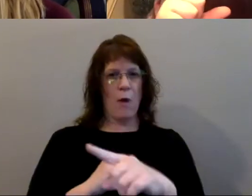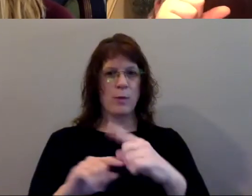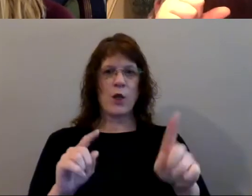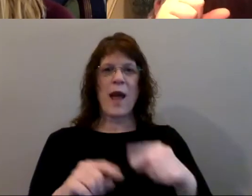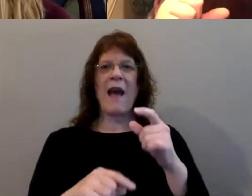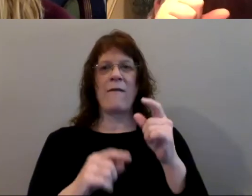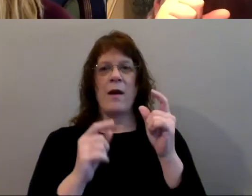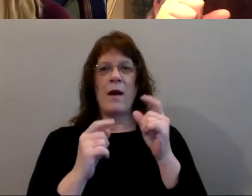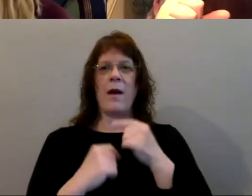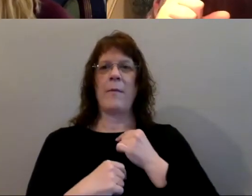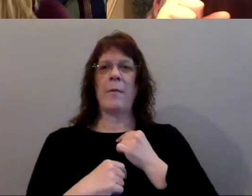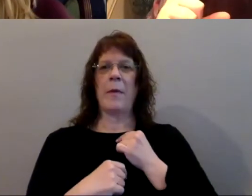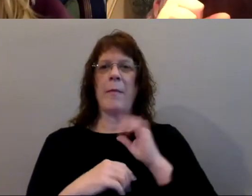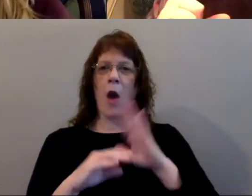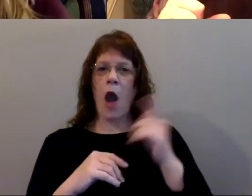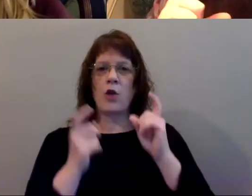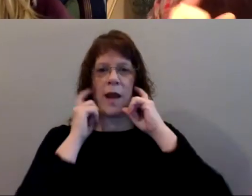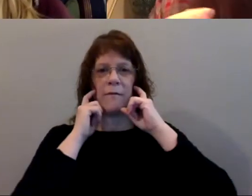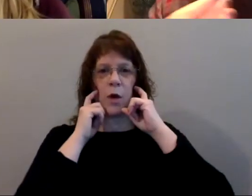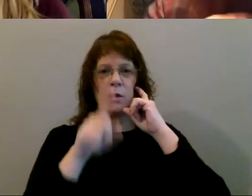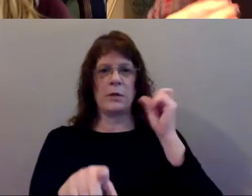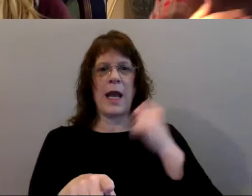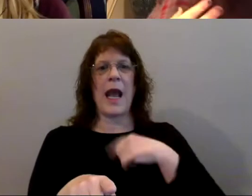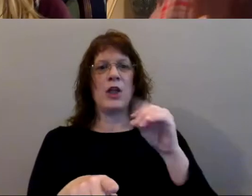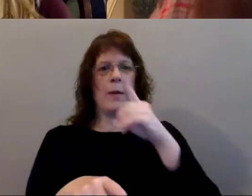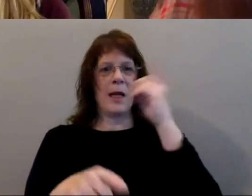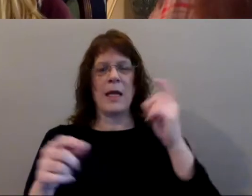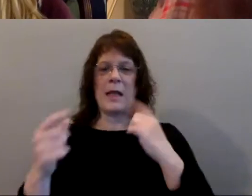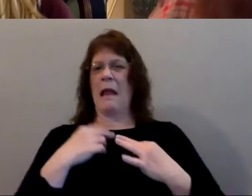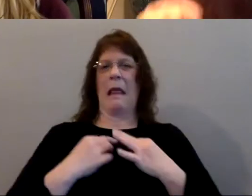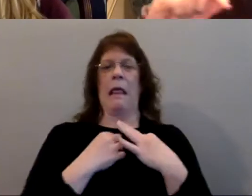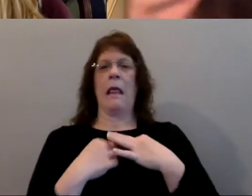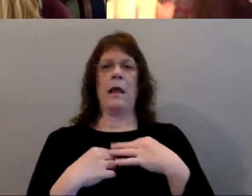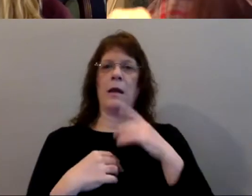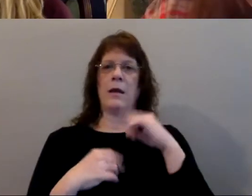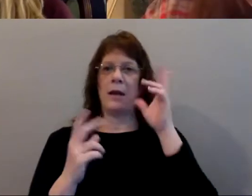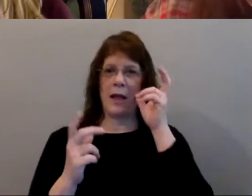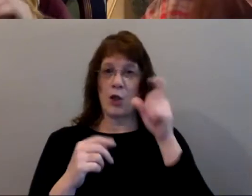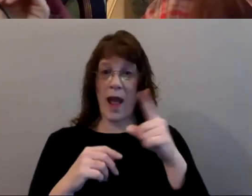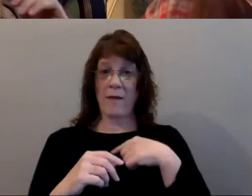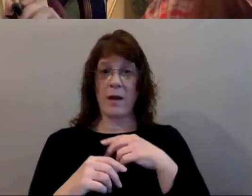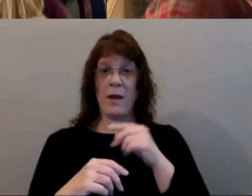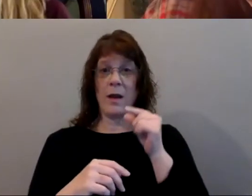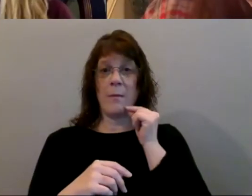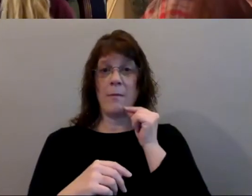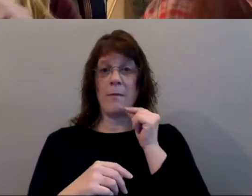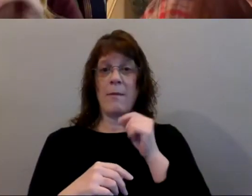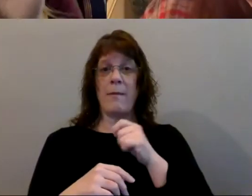your headphones? I do. I think it's like kind of bumping into you. Do you have a microphone on your